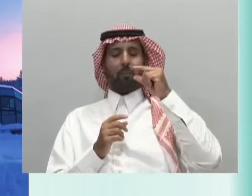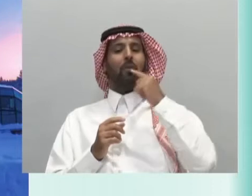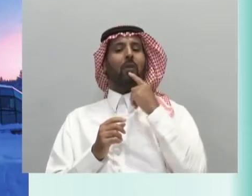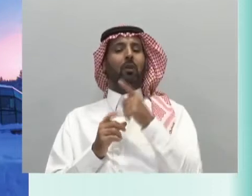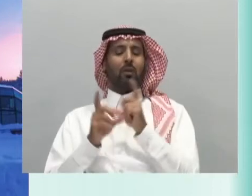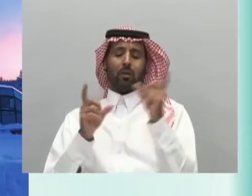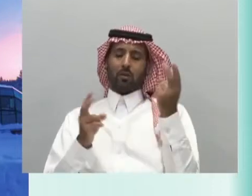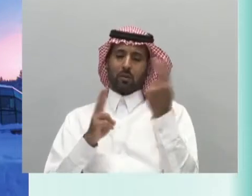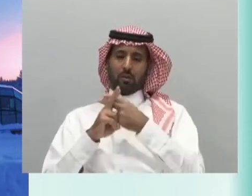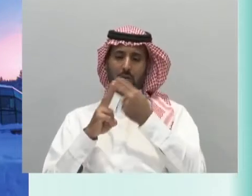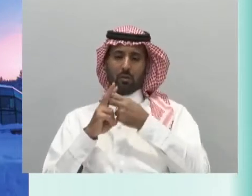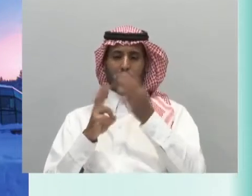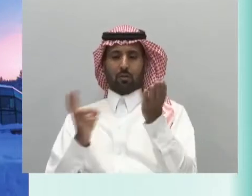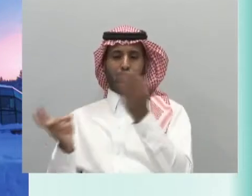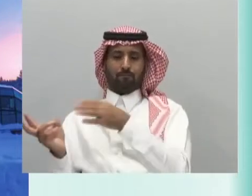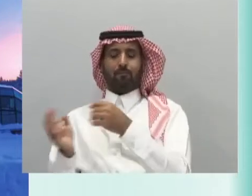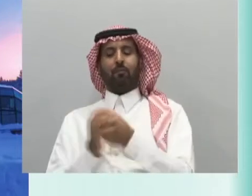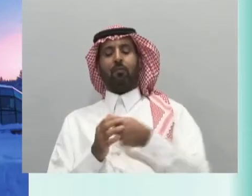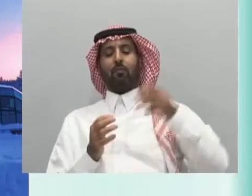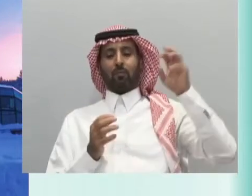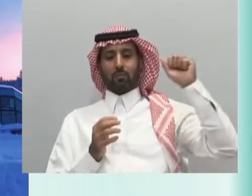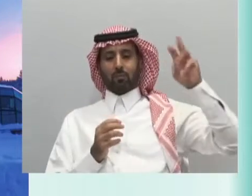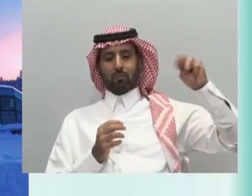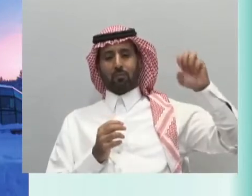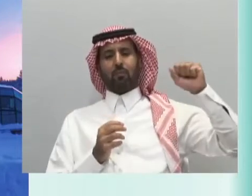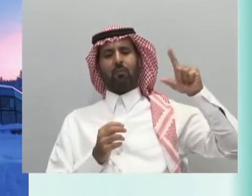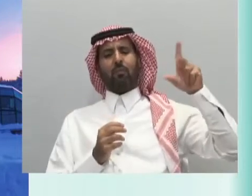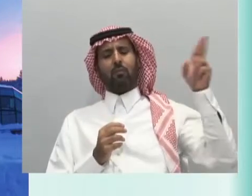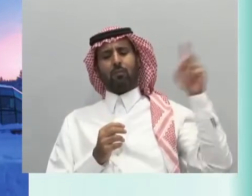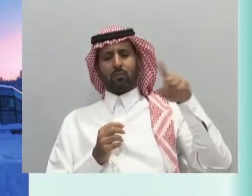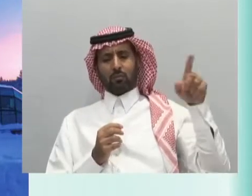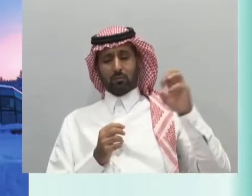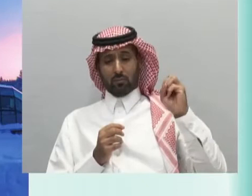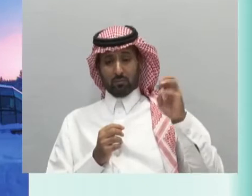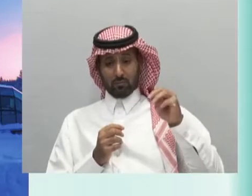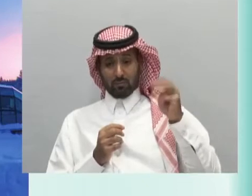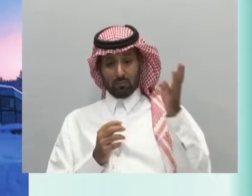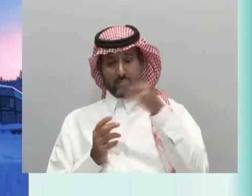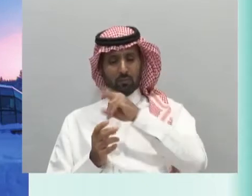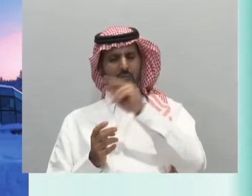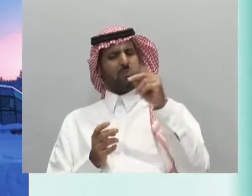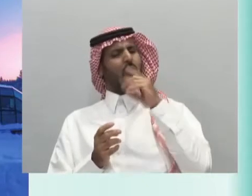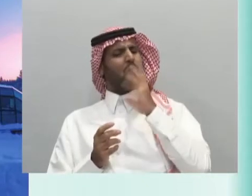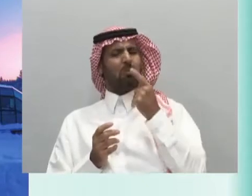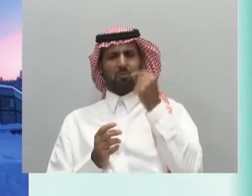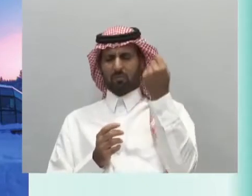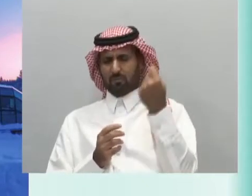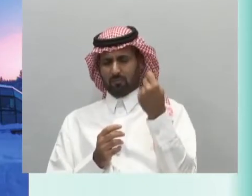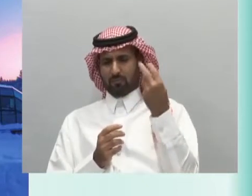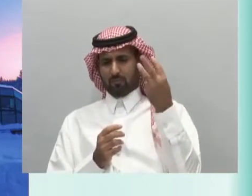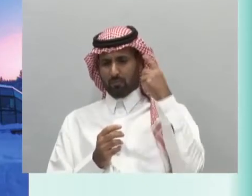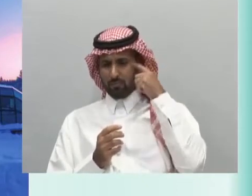prefer Areo, Amazon Towers Hotel, Manaus in Brazil, and or you prefer